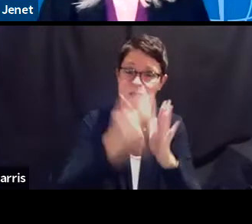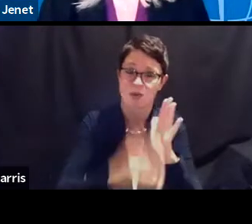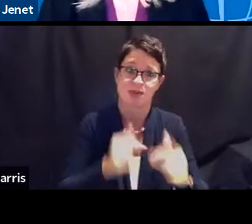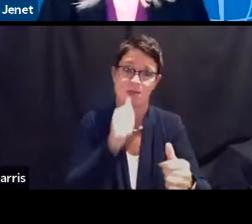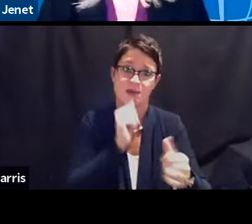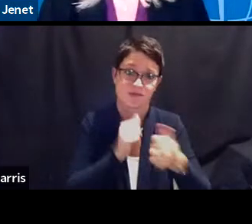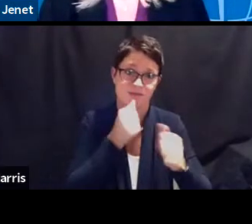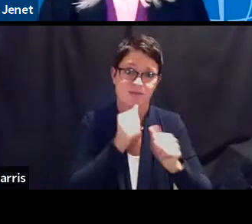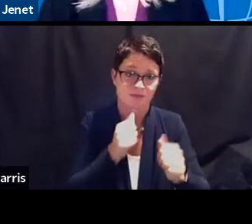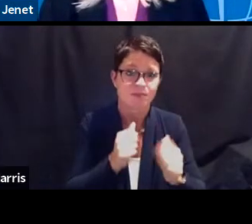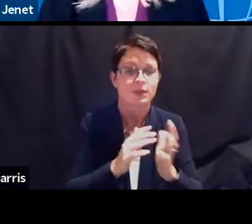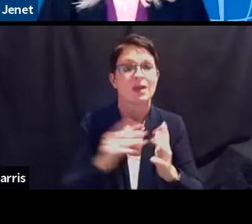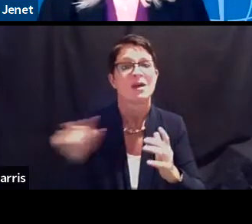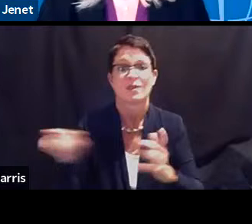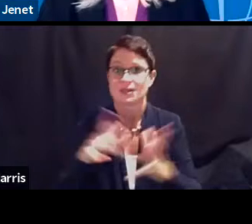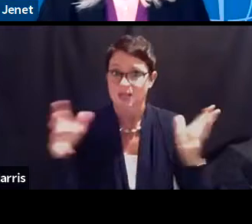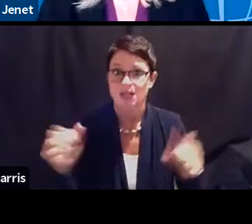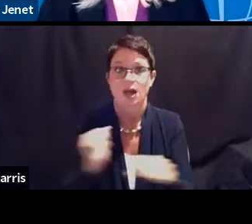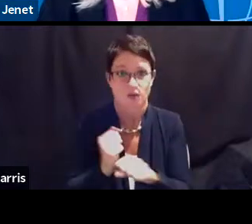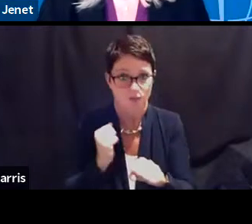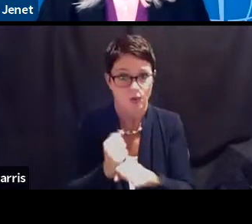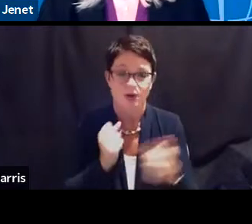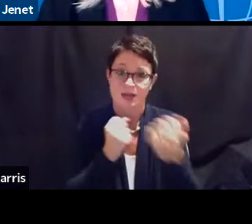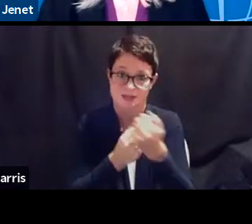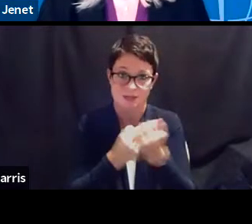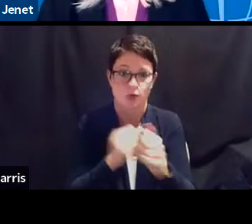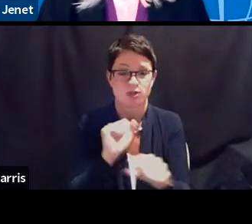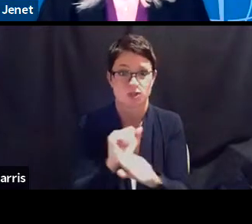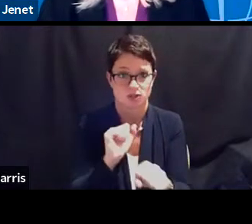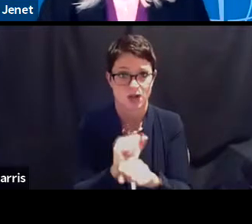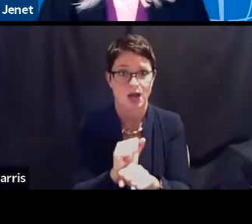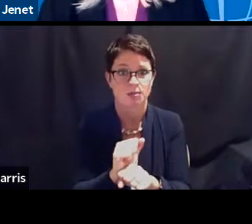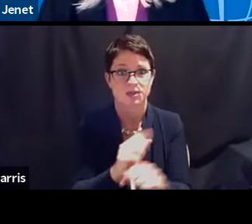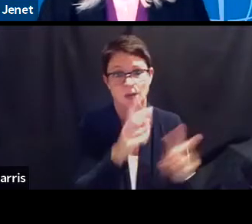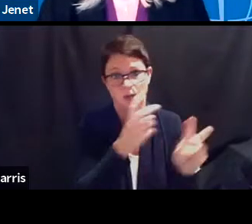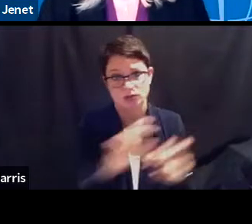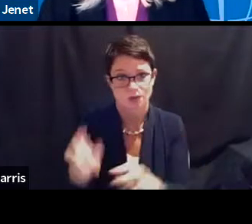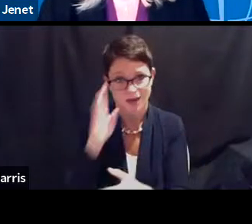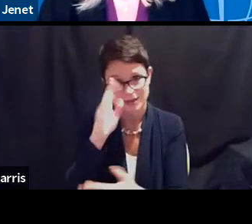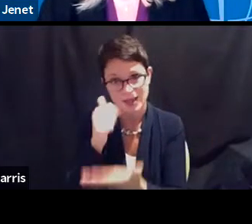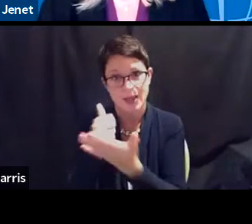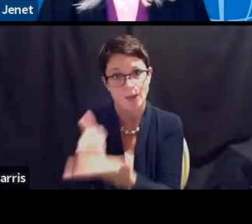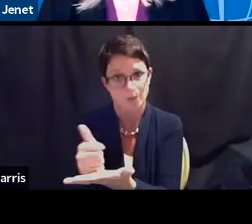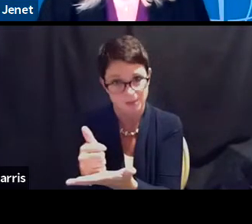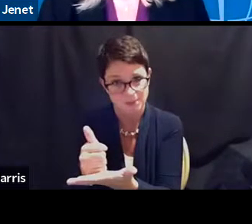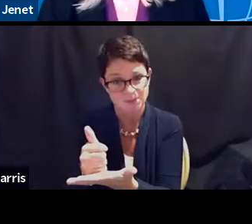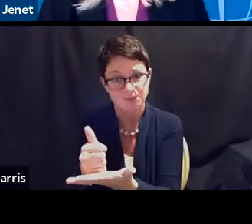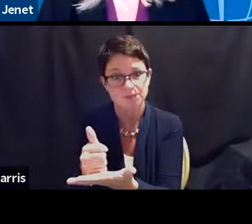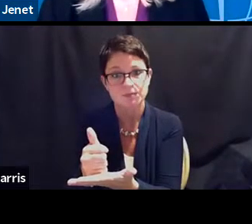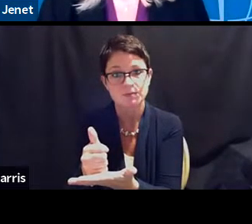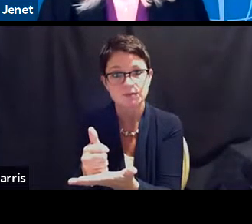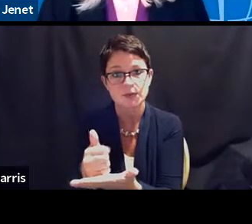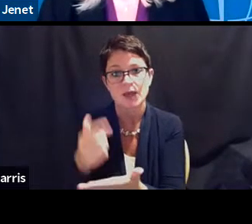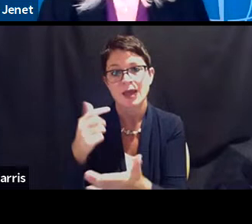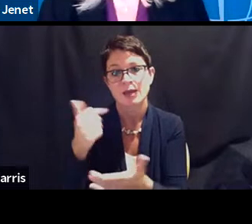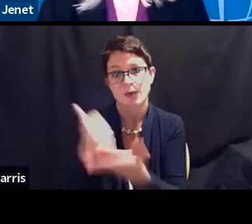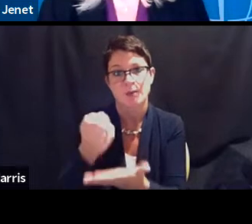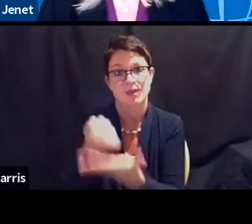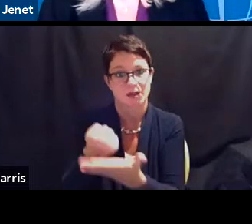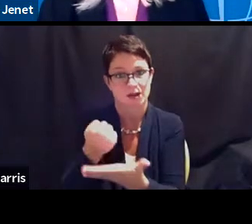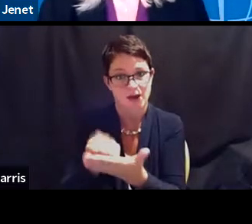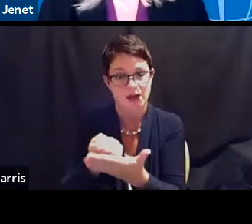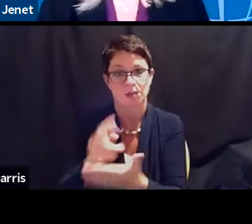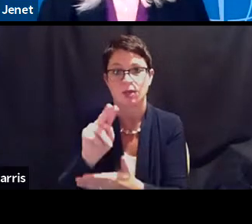bring a lot of work and supports the jobs. That will be direct help. And the economy of New York City will